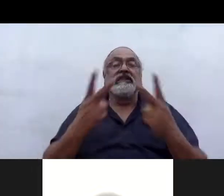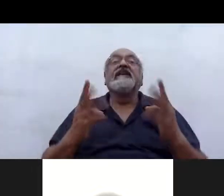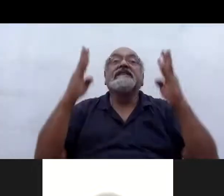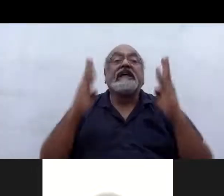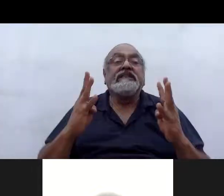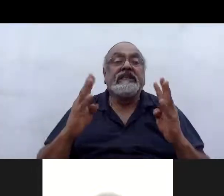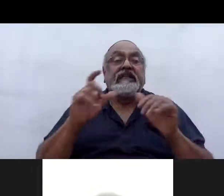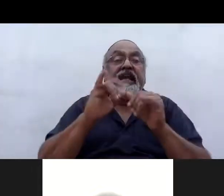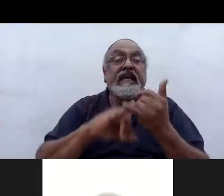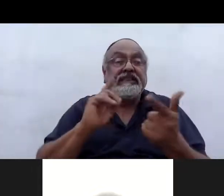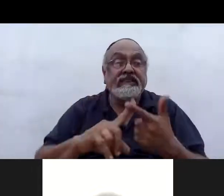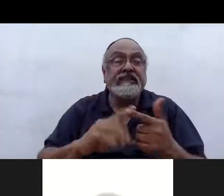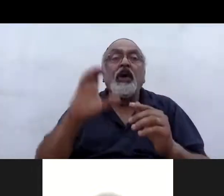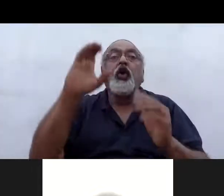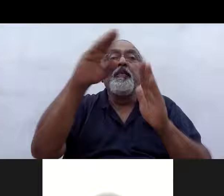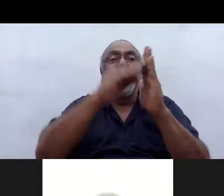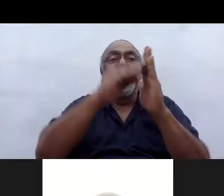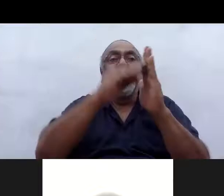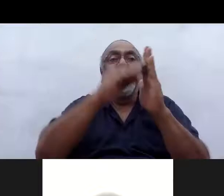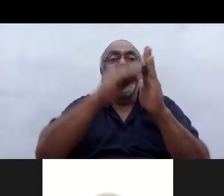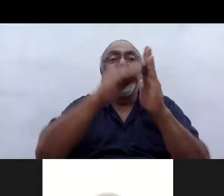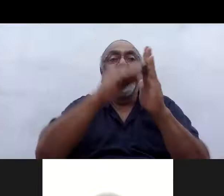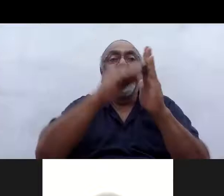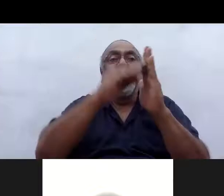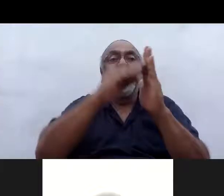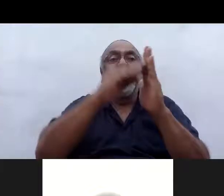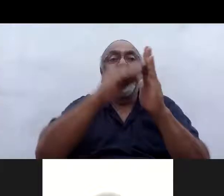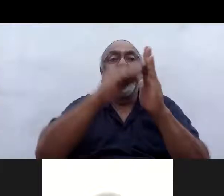commentary. First is introduction,